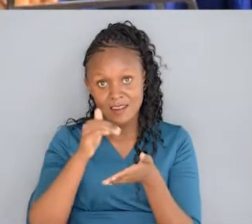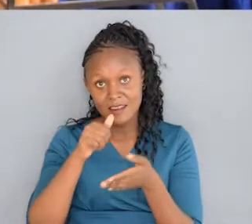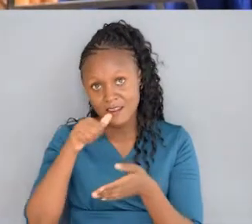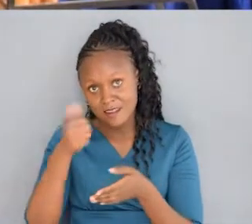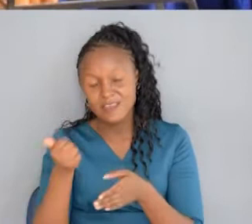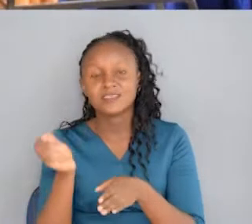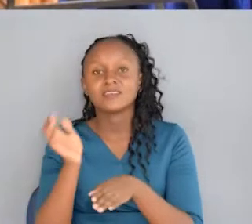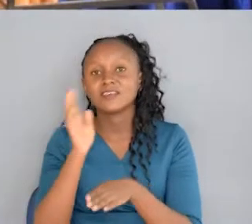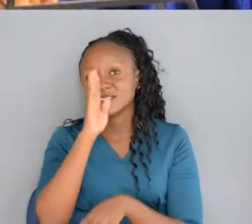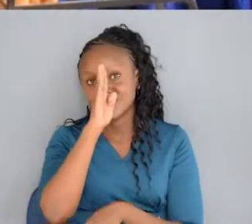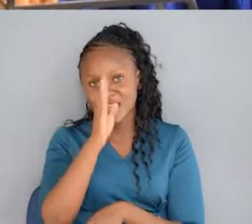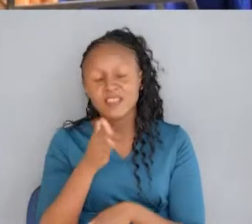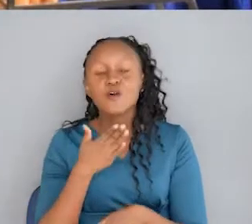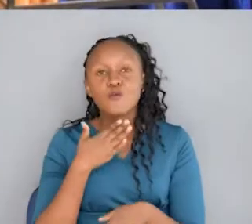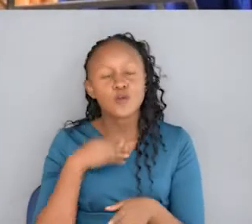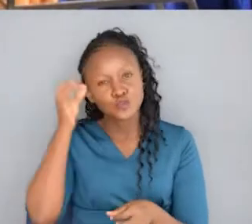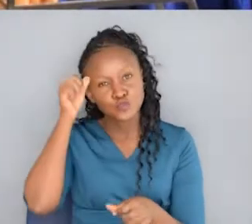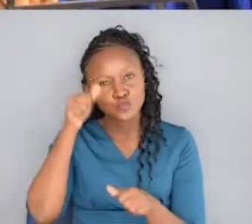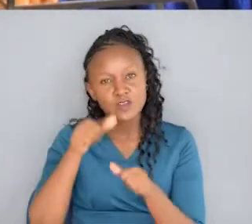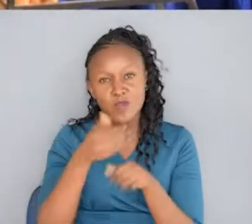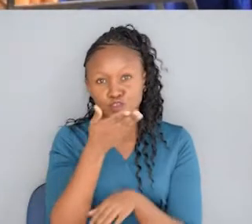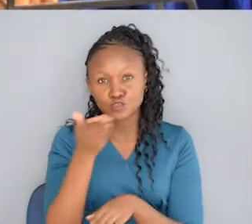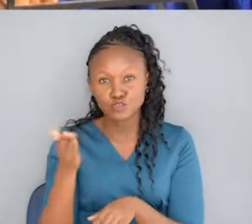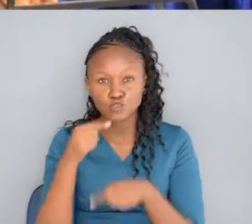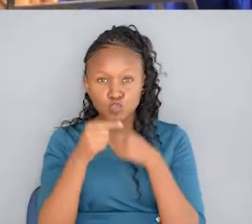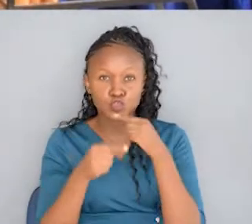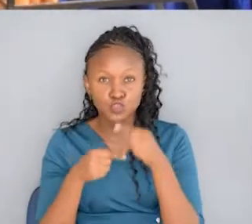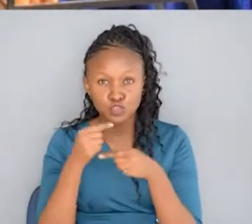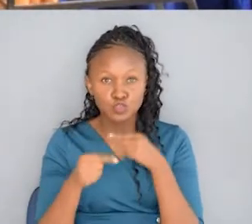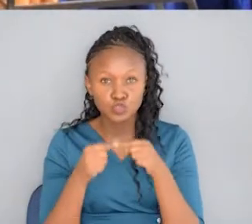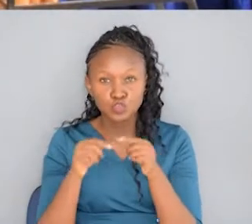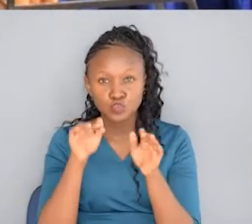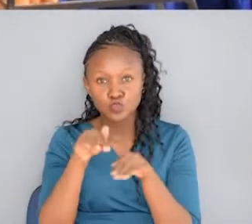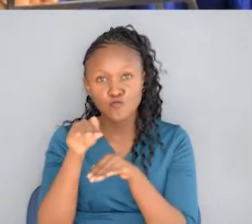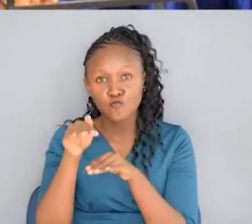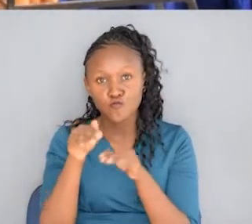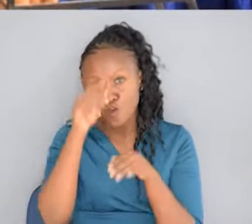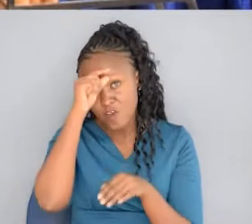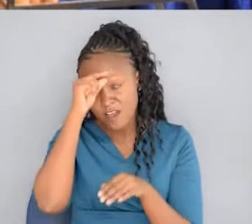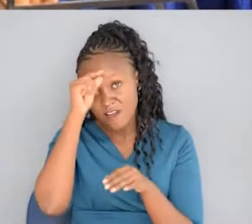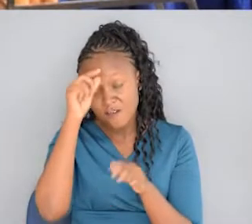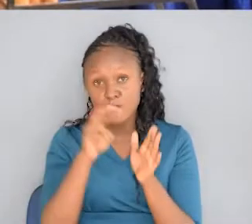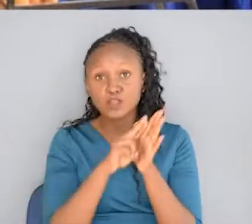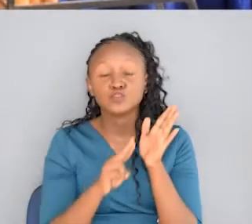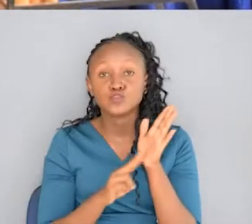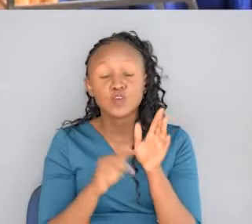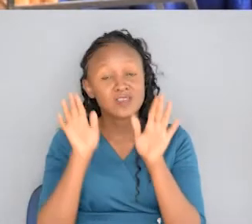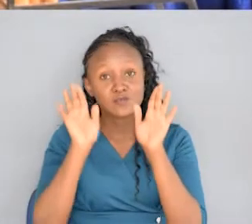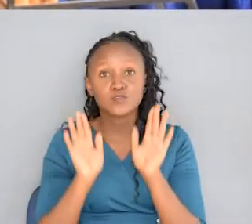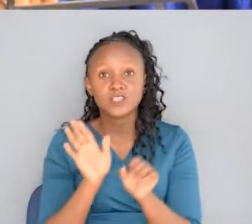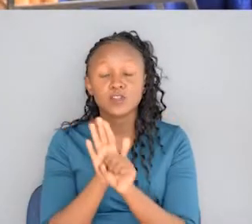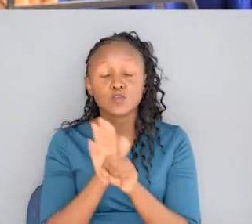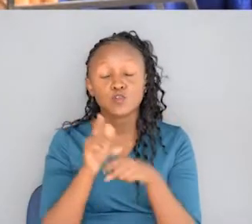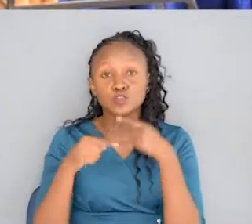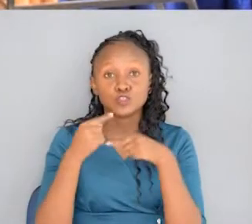I'd like to remind you to continue following government directives. It's very important that we continue wearing our masks, washing